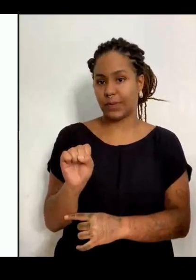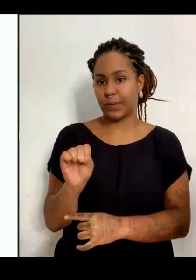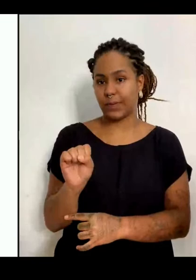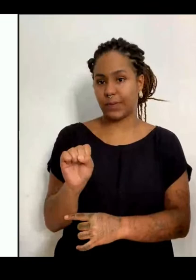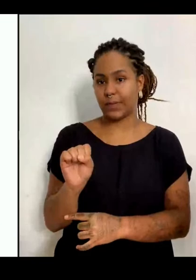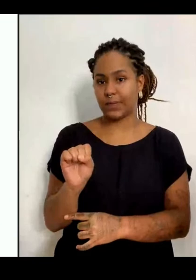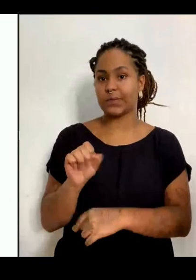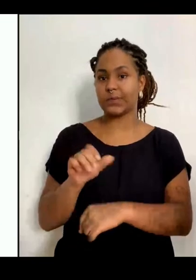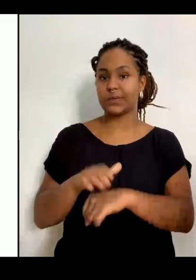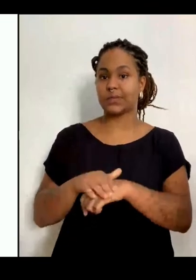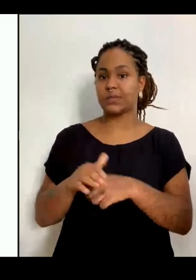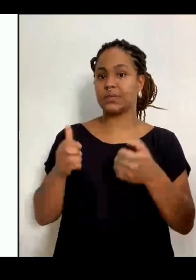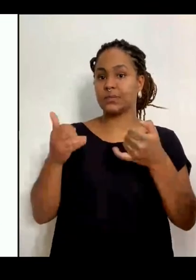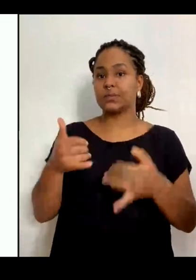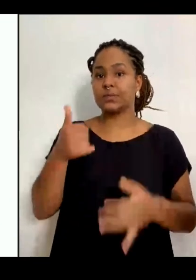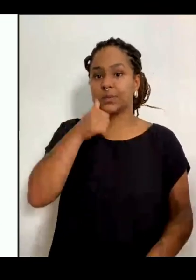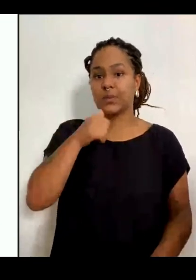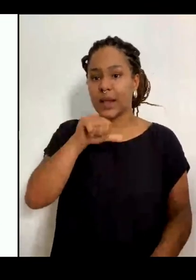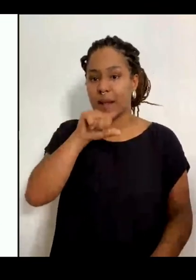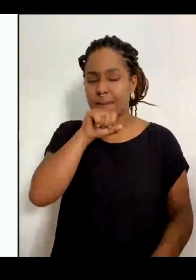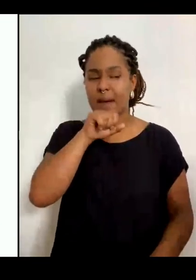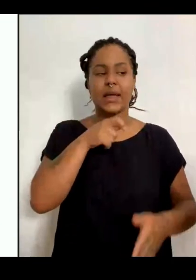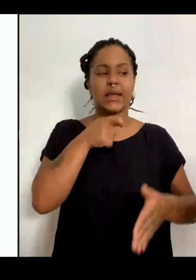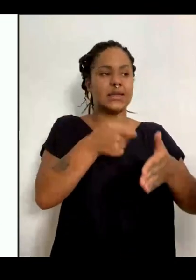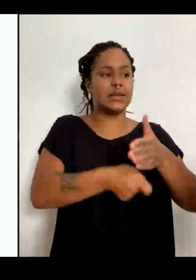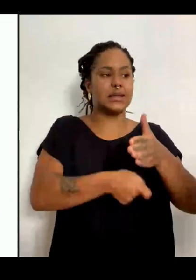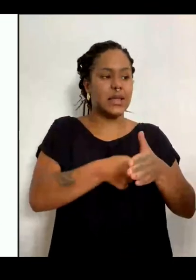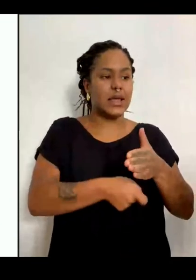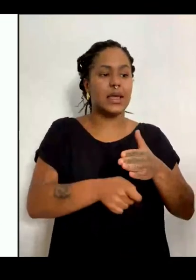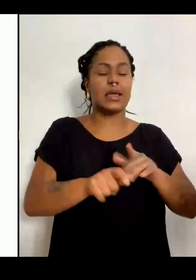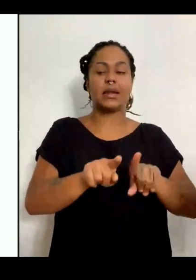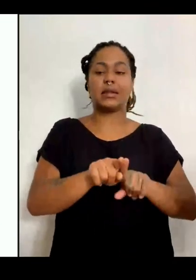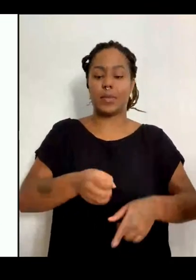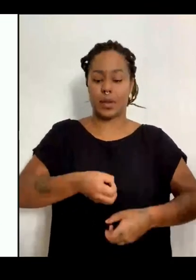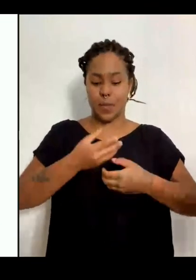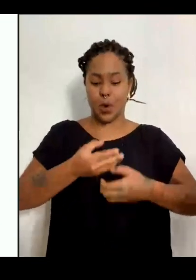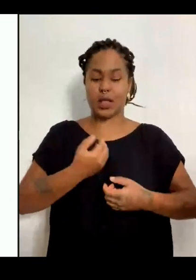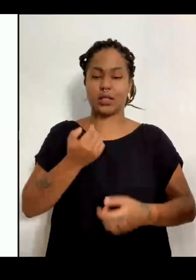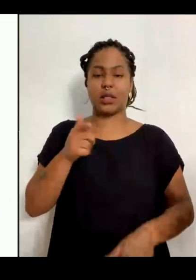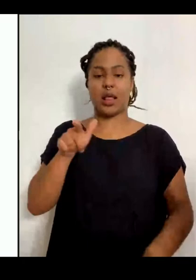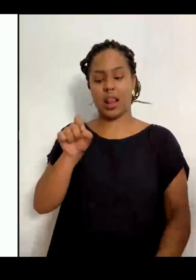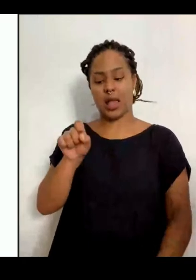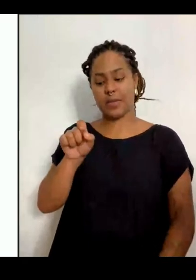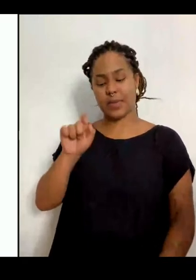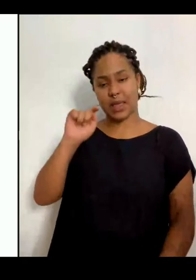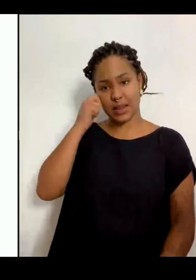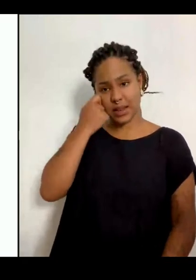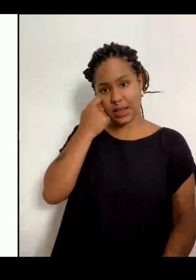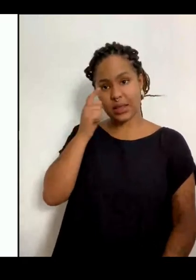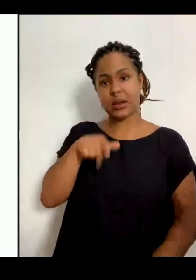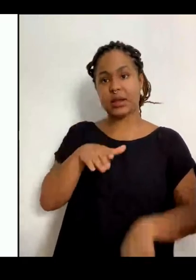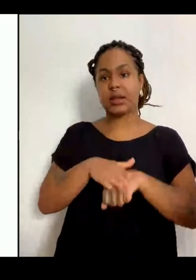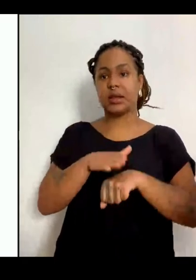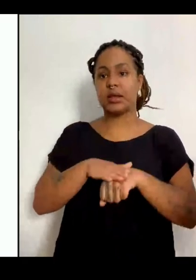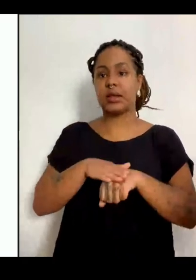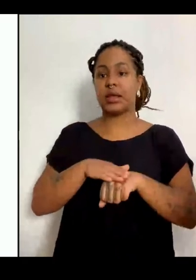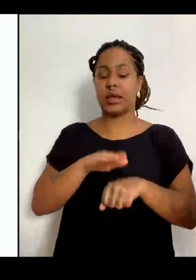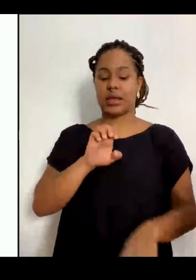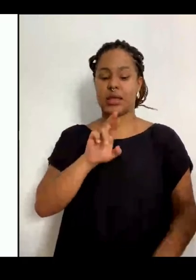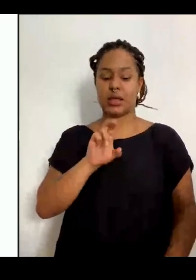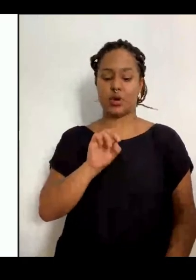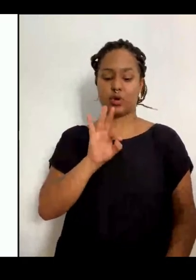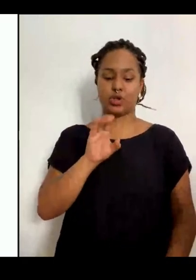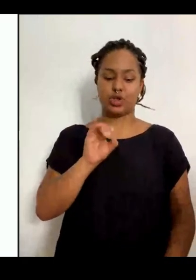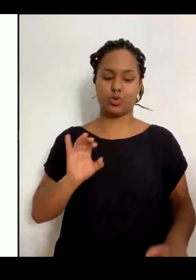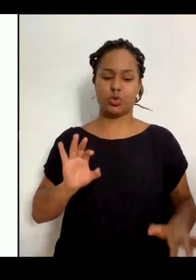erotic as a source of power and knowledge arising from deep within women a term that I use to include women identifying